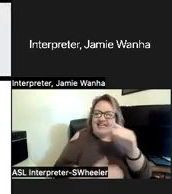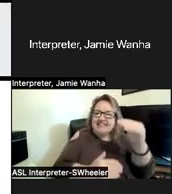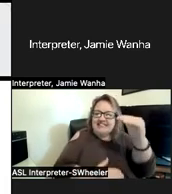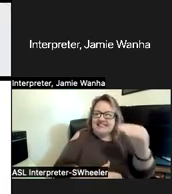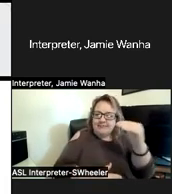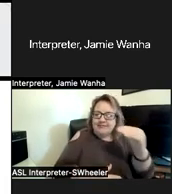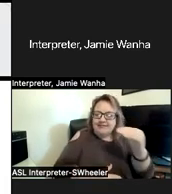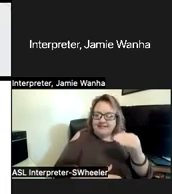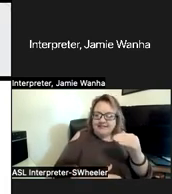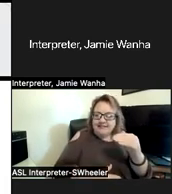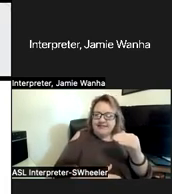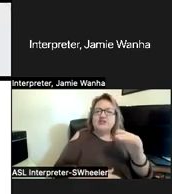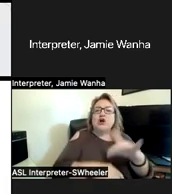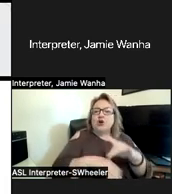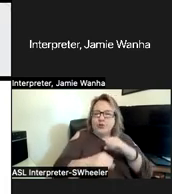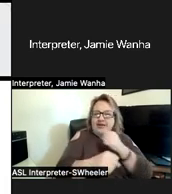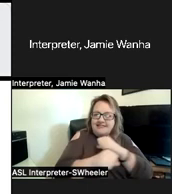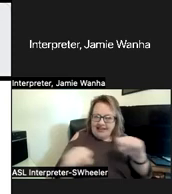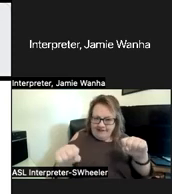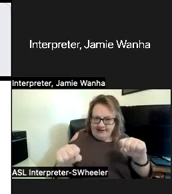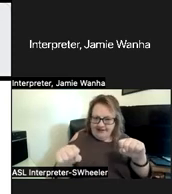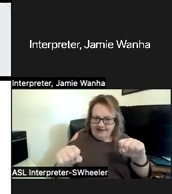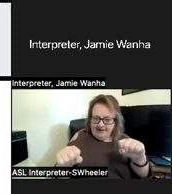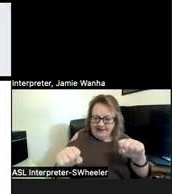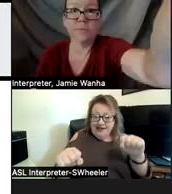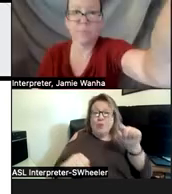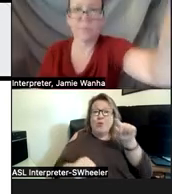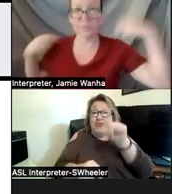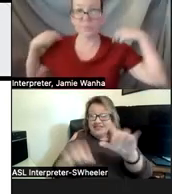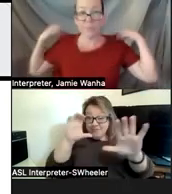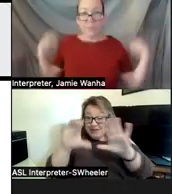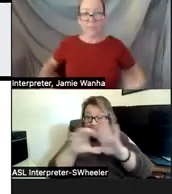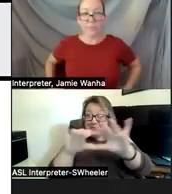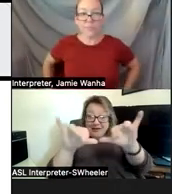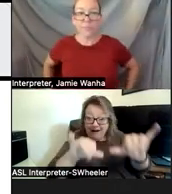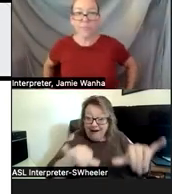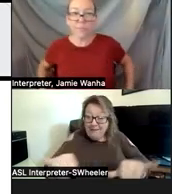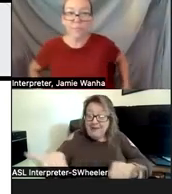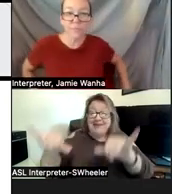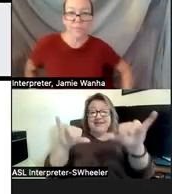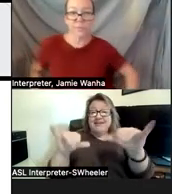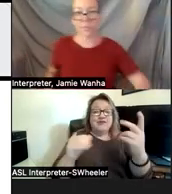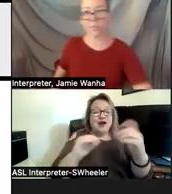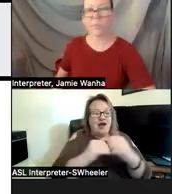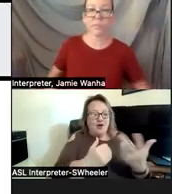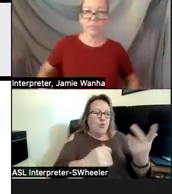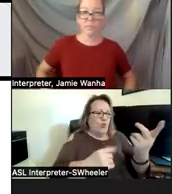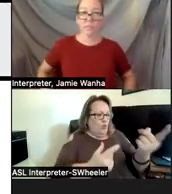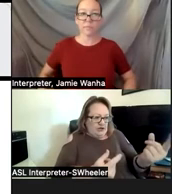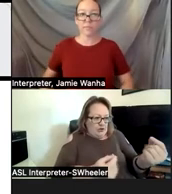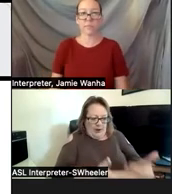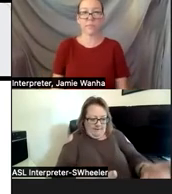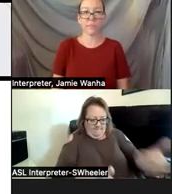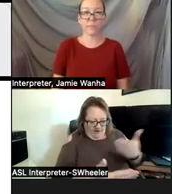Really trying to have this be a common structure throughout the state for how we and beyond for how we talk about what to do before, during,